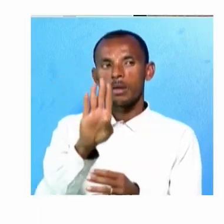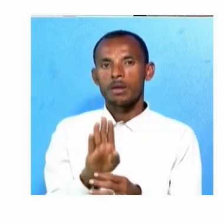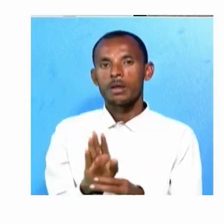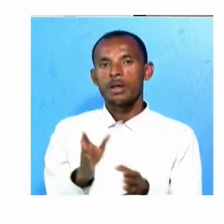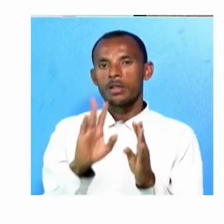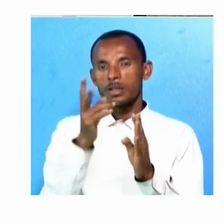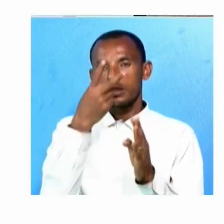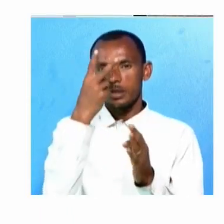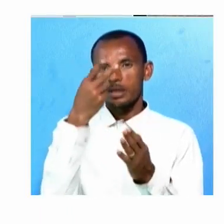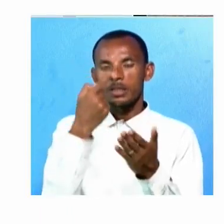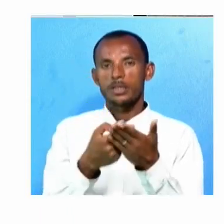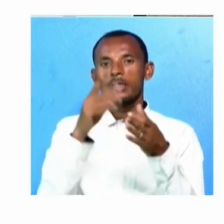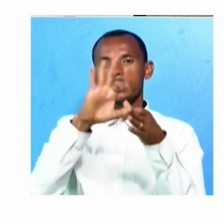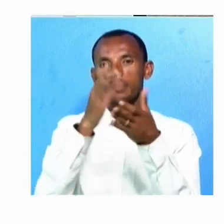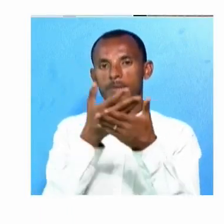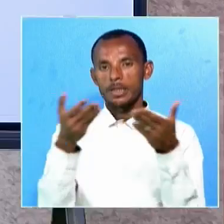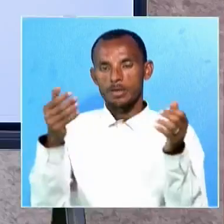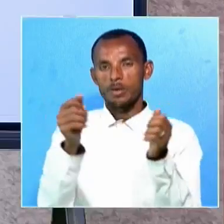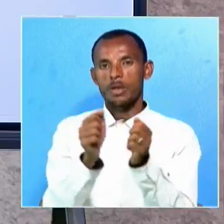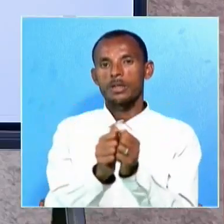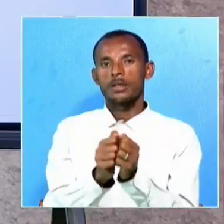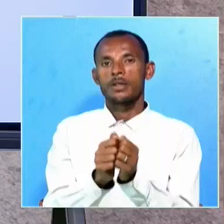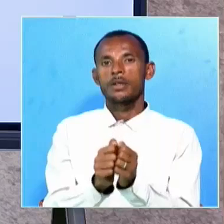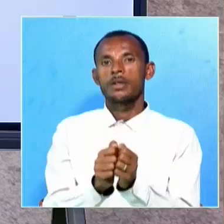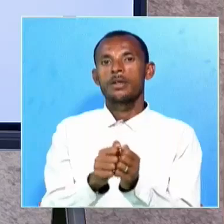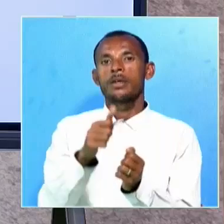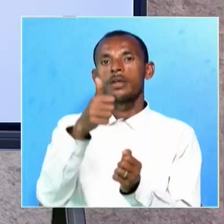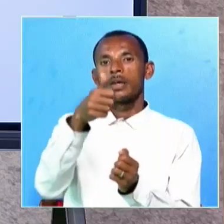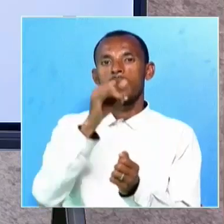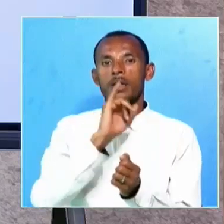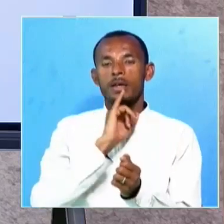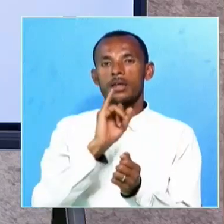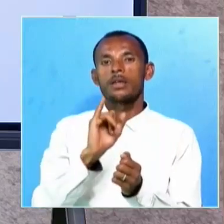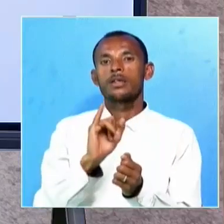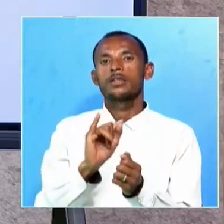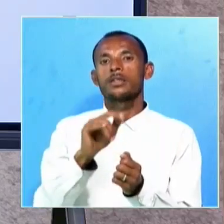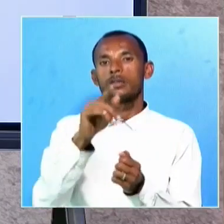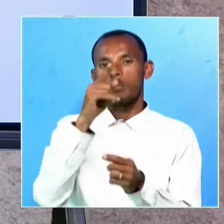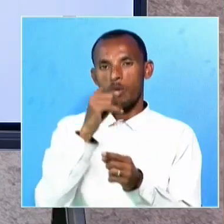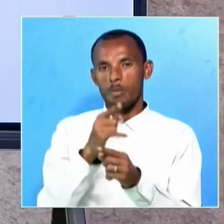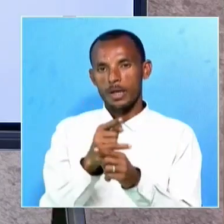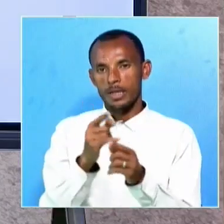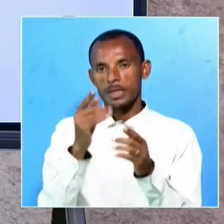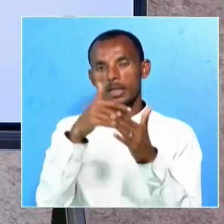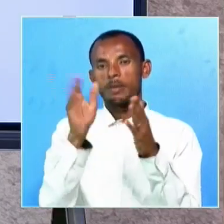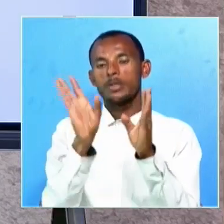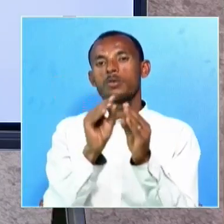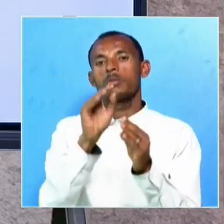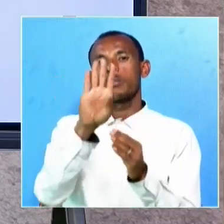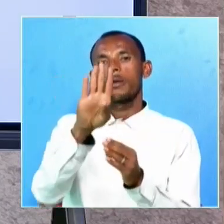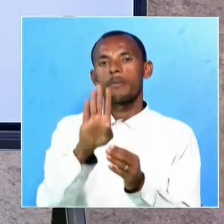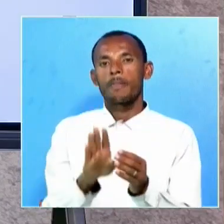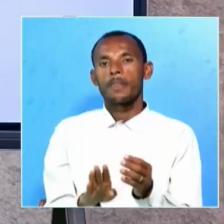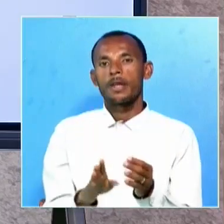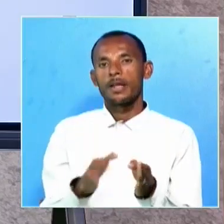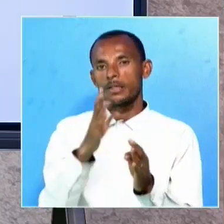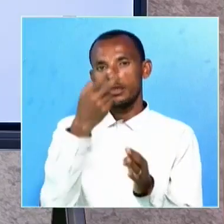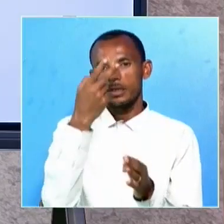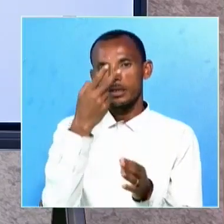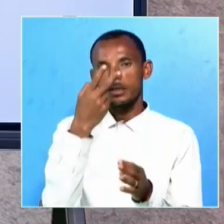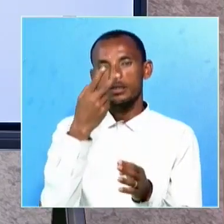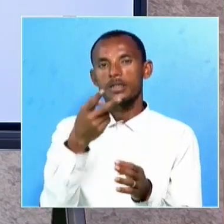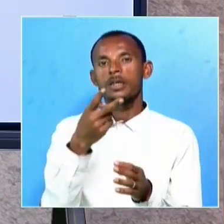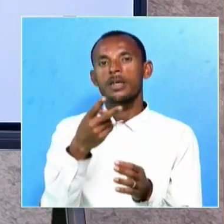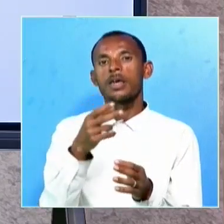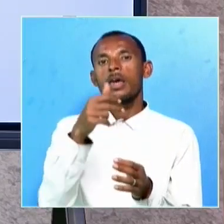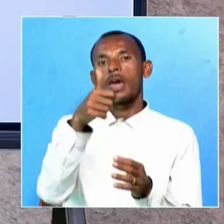Let's check these statements together. A is a proper subset of B. Now, let's see the elements that are found